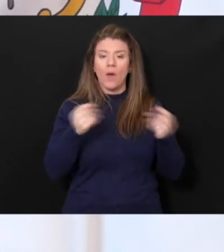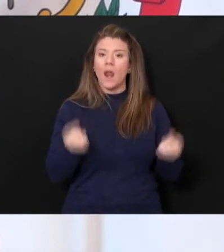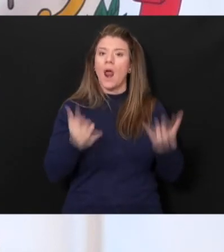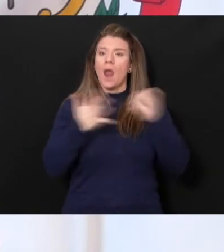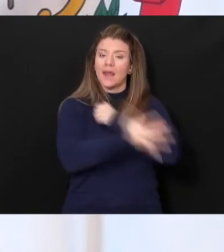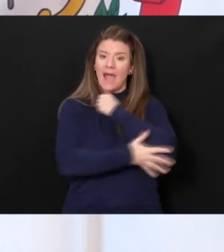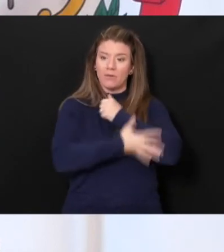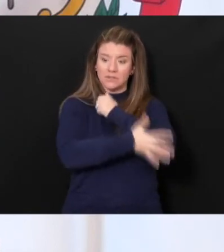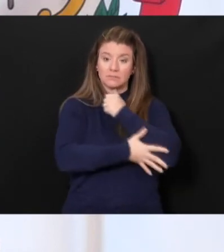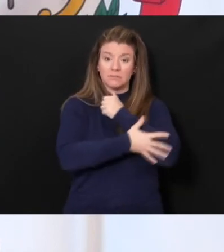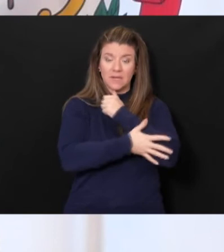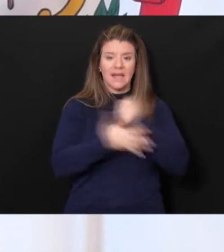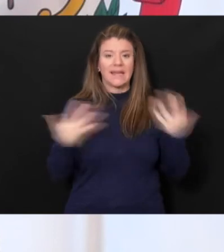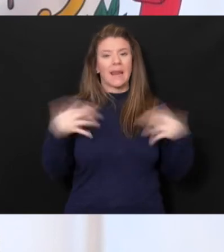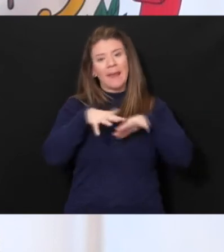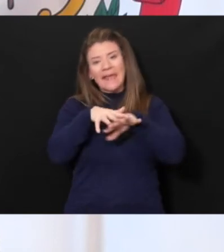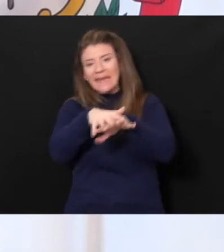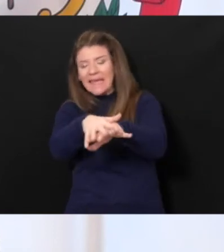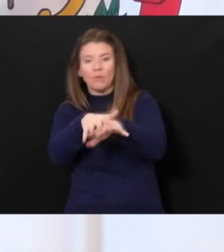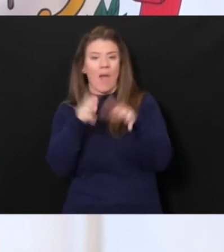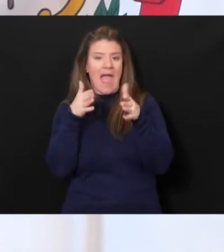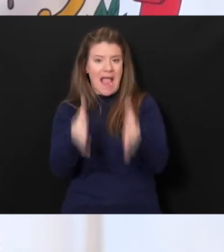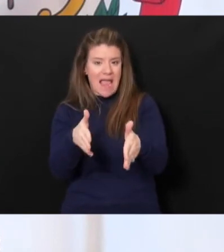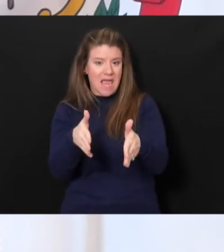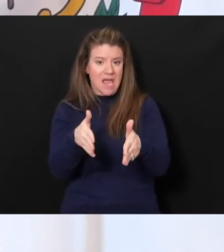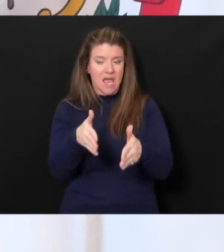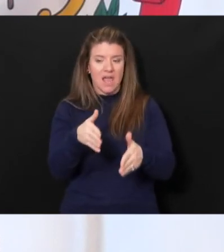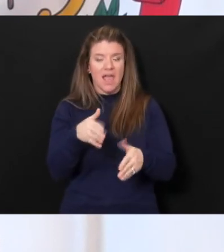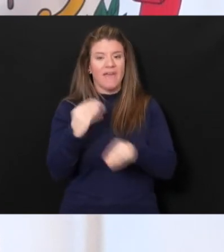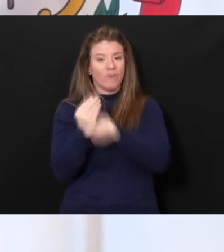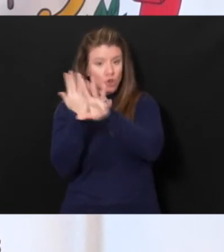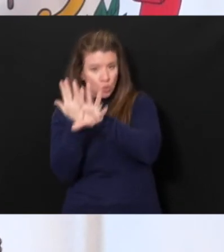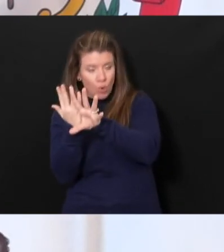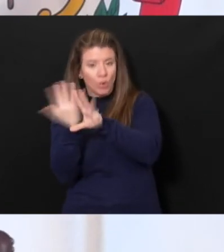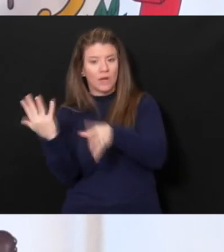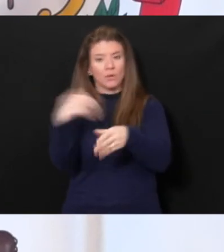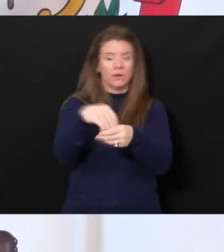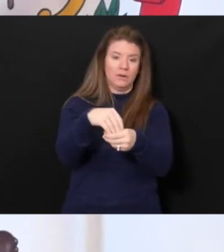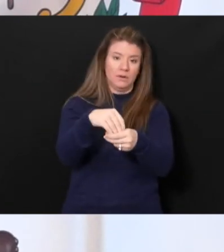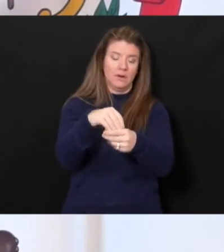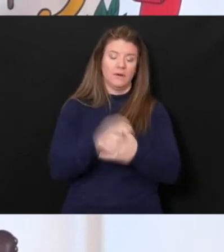did a blended rate and everything and went very virtual. Well,